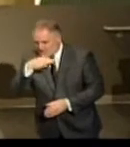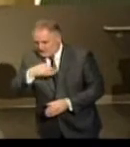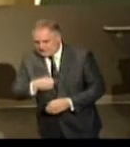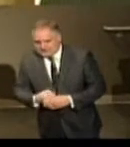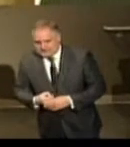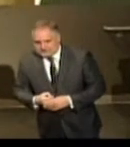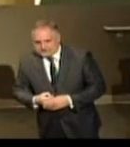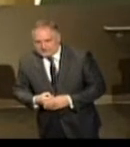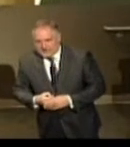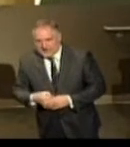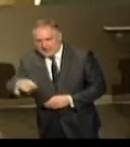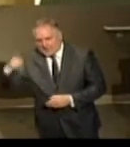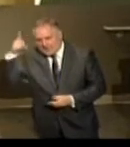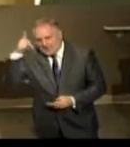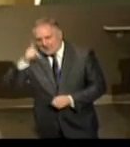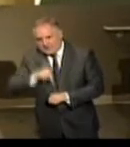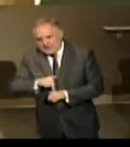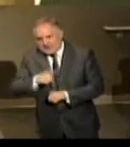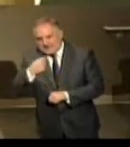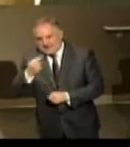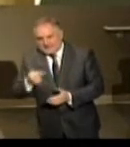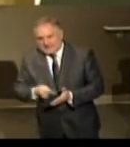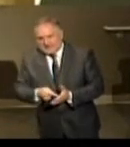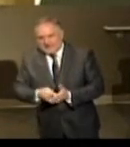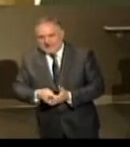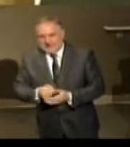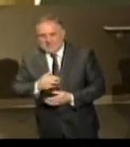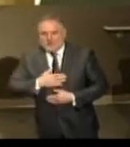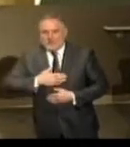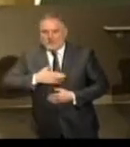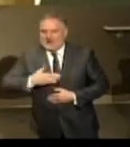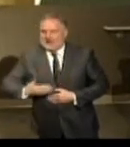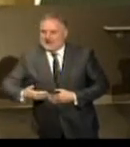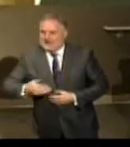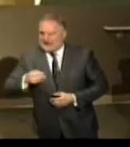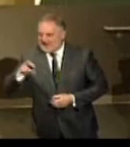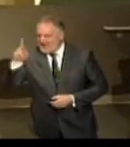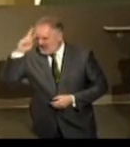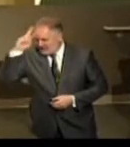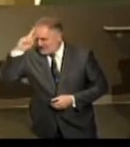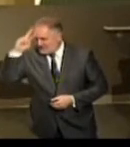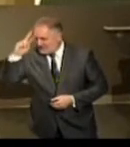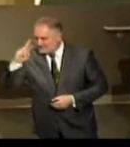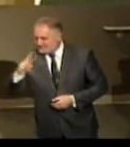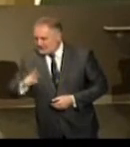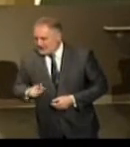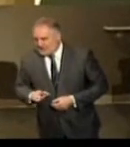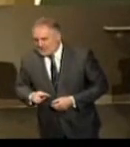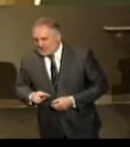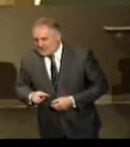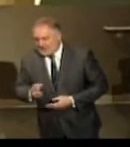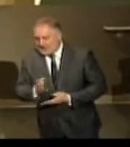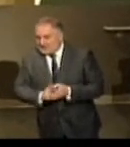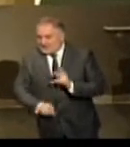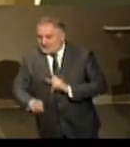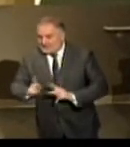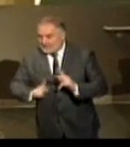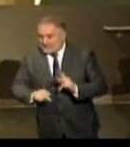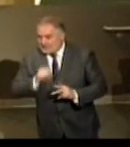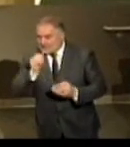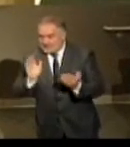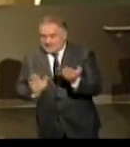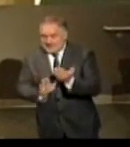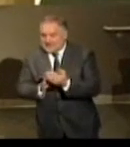fools. Peter states this about them. He said, they are willingly ignorant. There's some people that will just not face